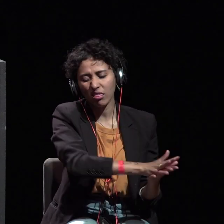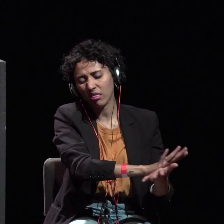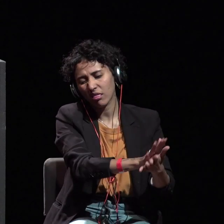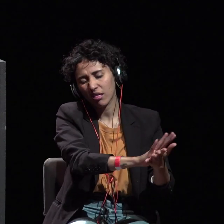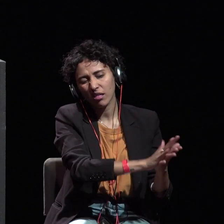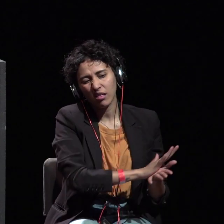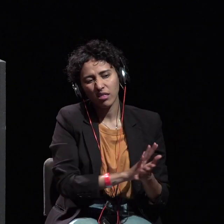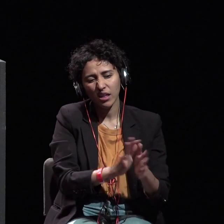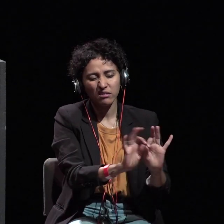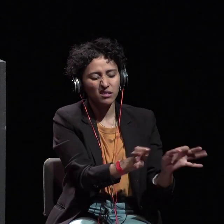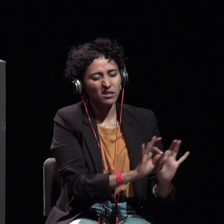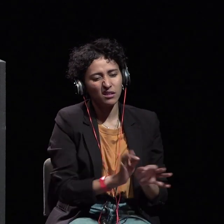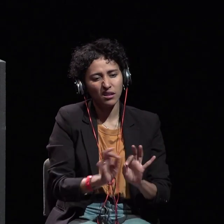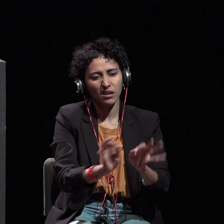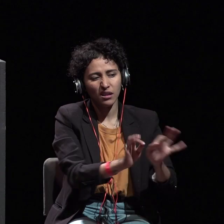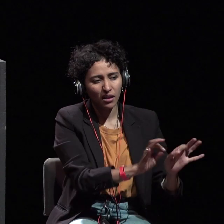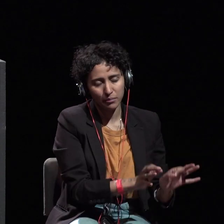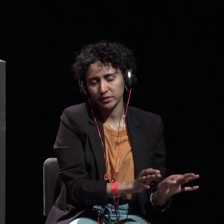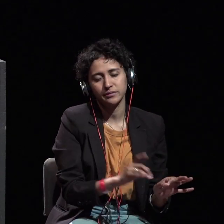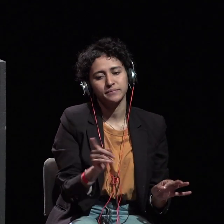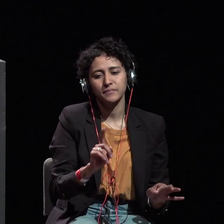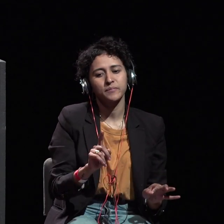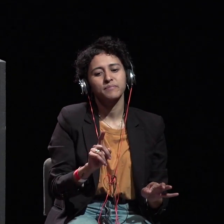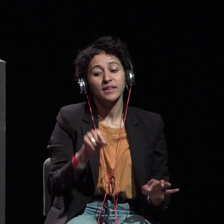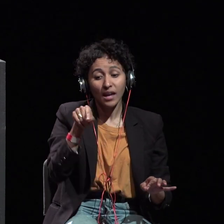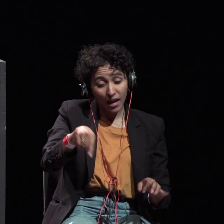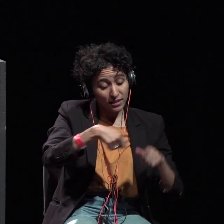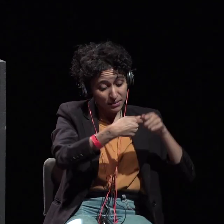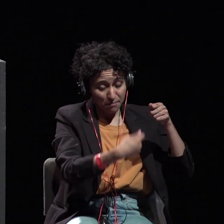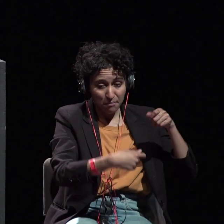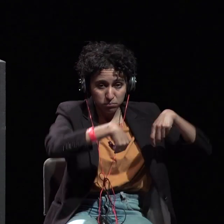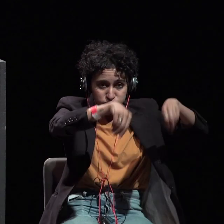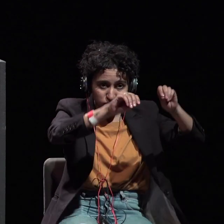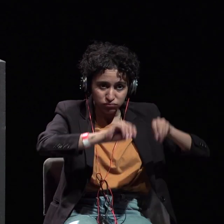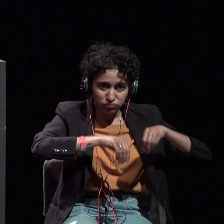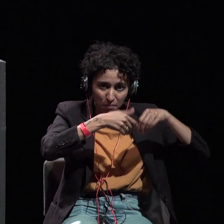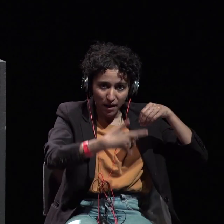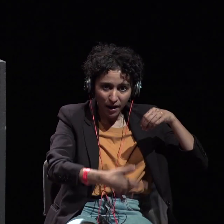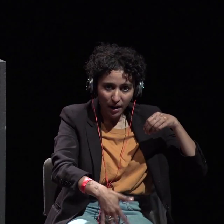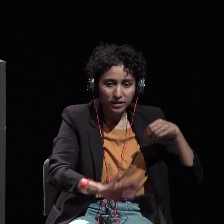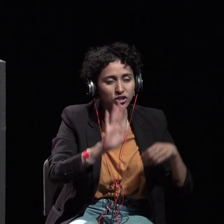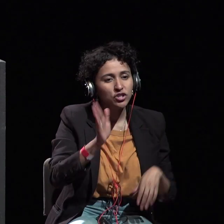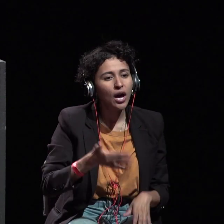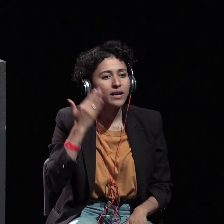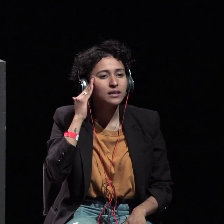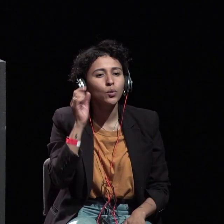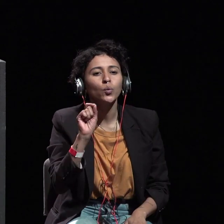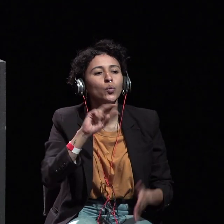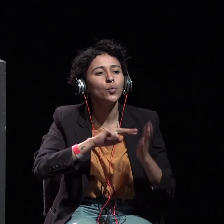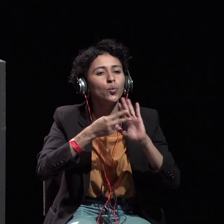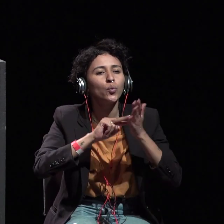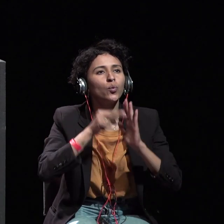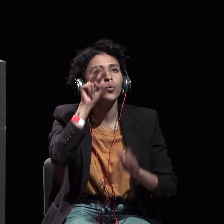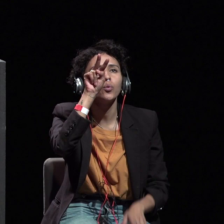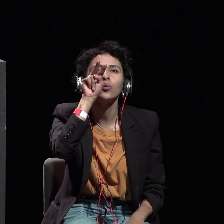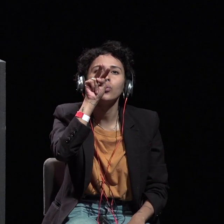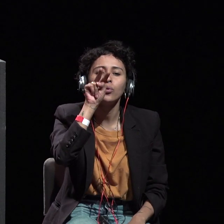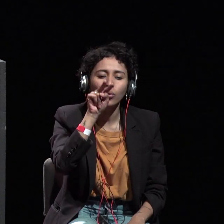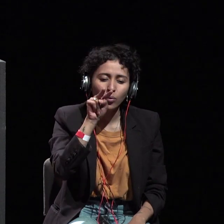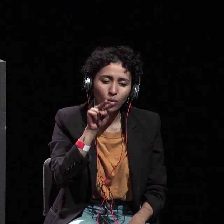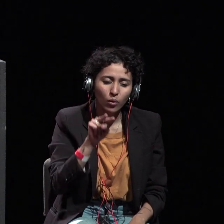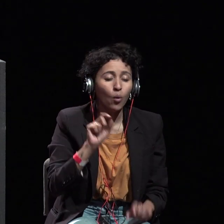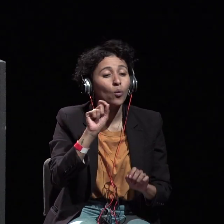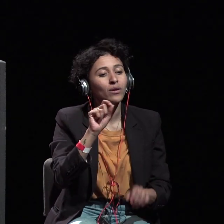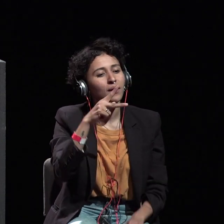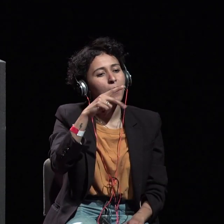of Palestine in such a way that it was impossible to circumvent by media outlets. Additionally, in summer 2014, Mike Brown, a Black